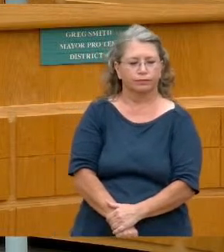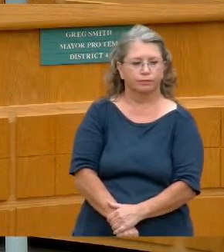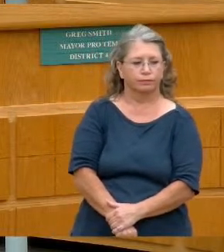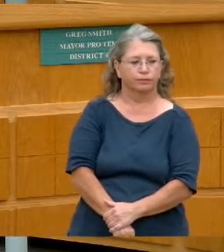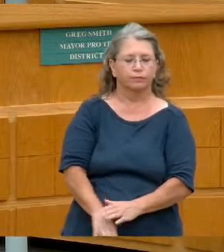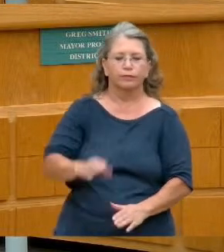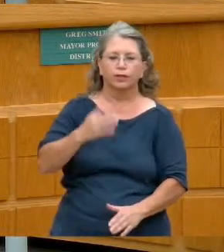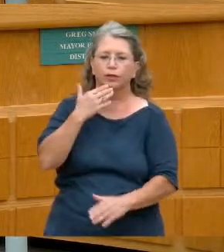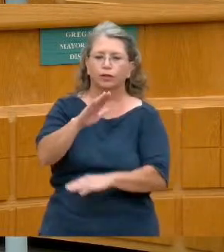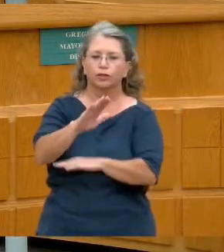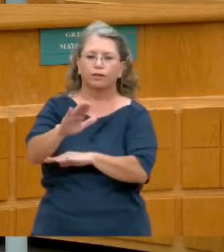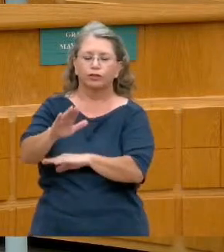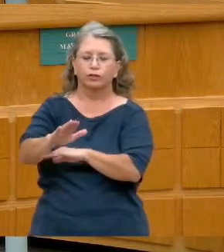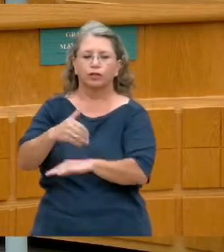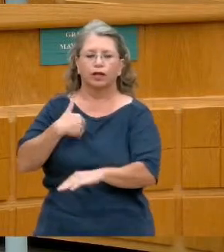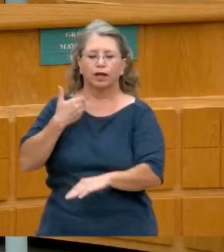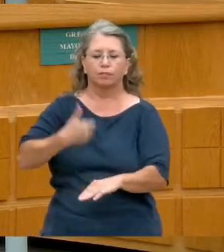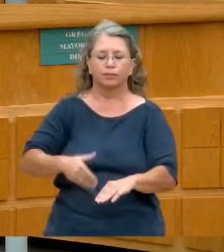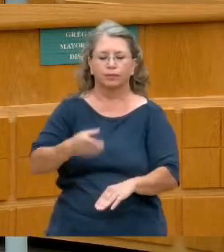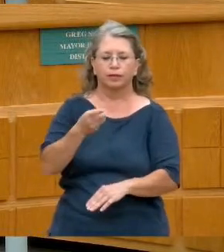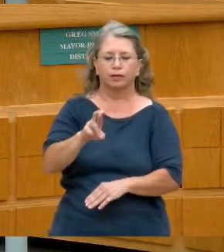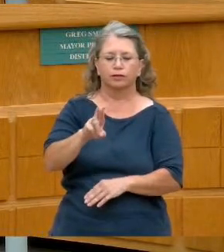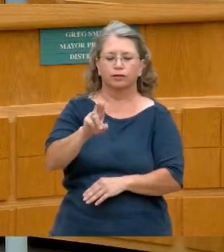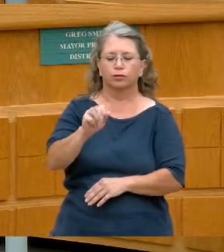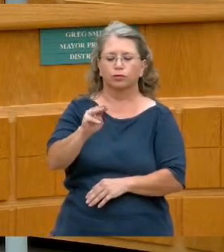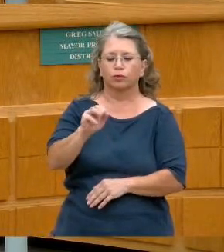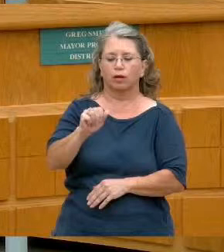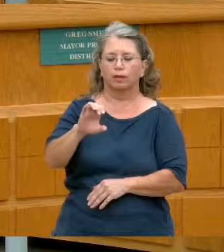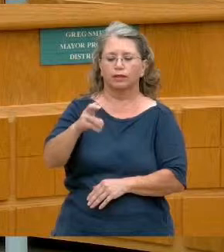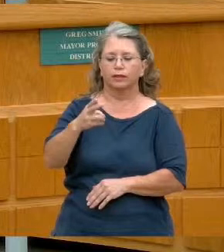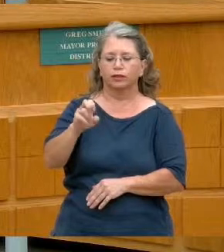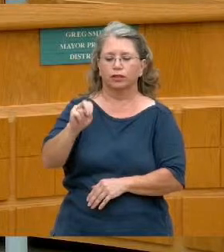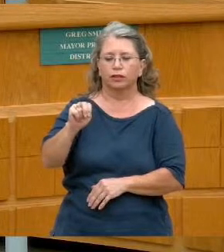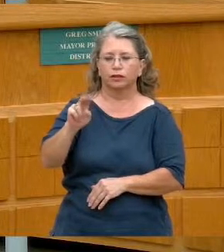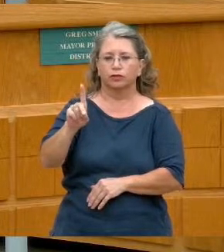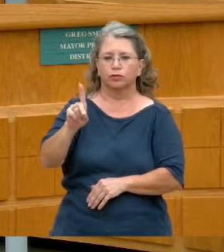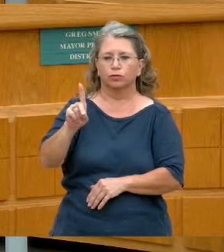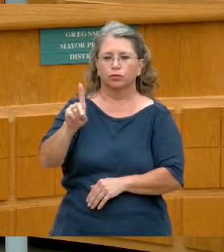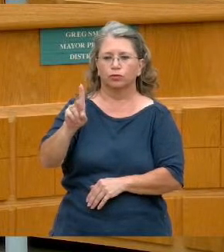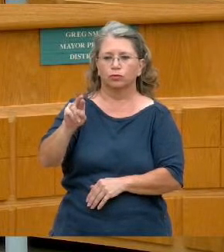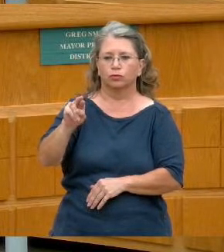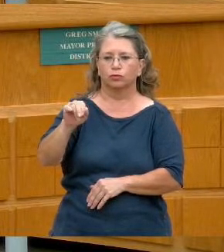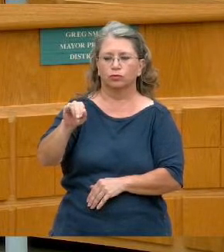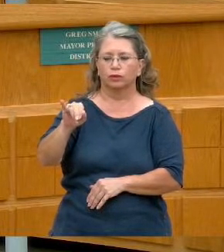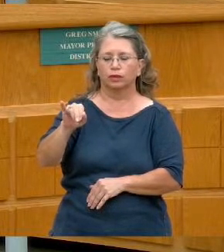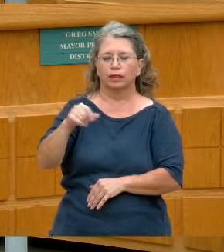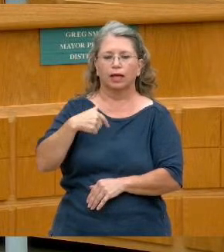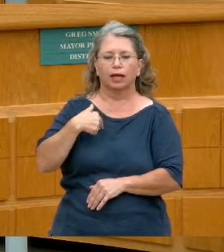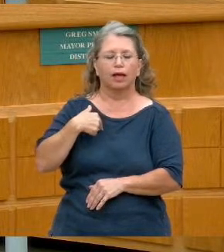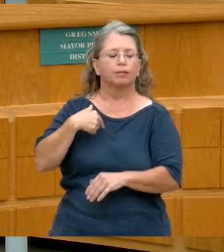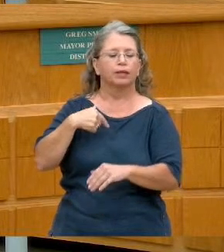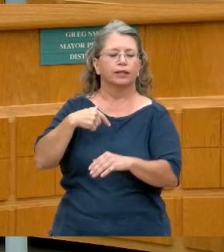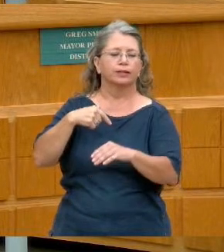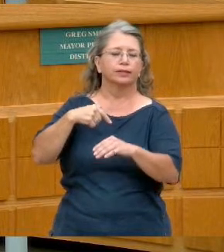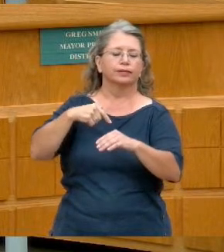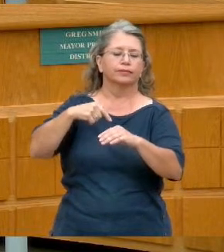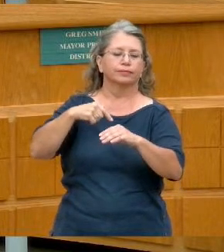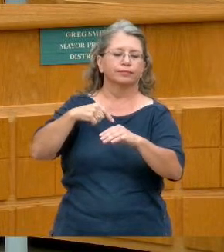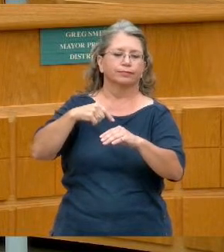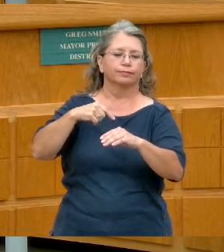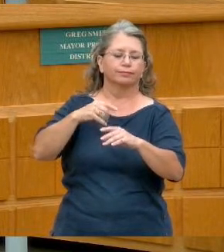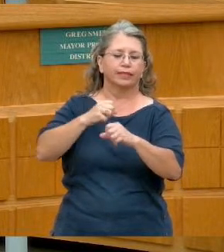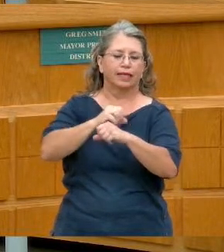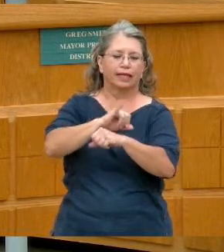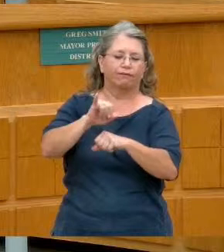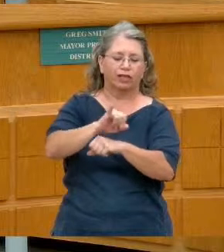Hi, good afternoon. I'm Dr. Ramachandruni. I'm an infectious disease specialist here locally. I'm practicing in all 4 hospitals.